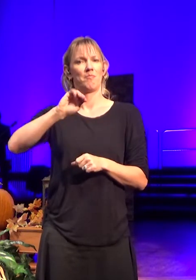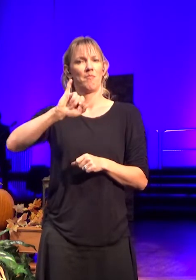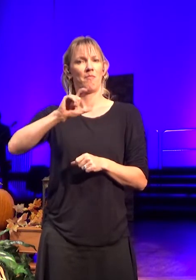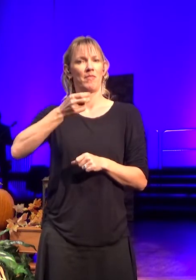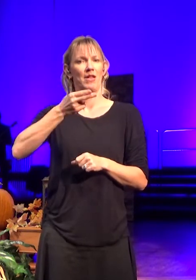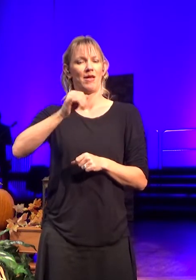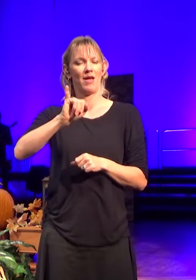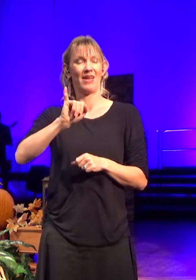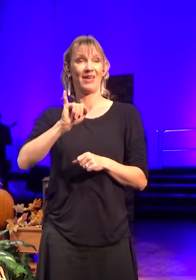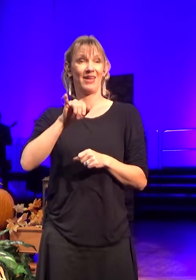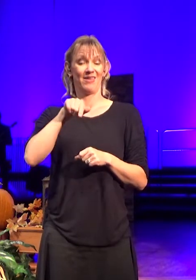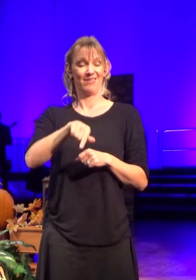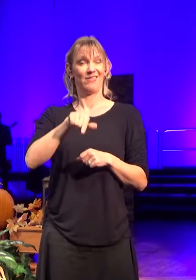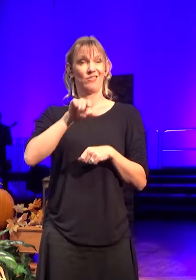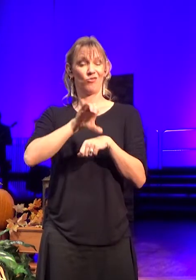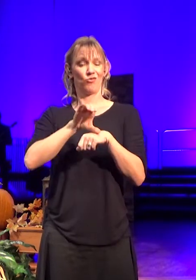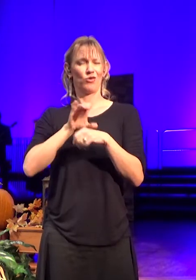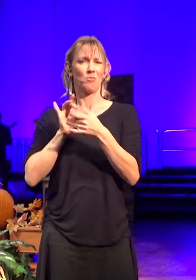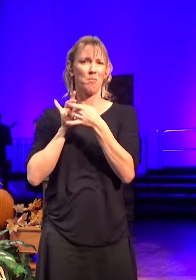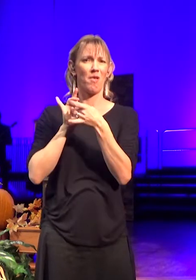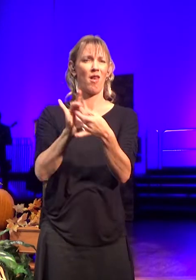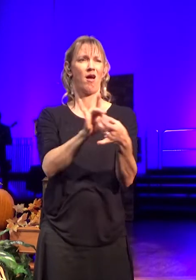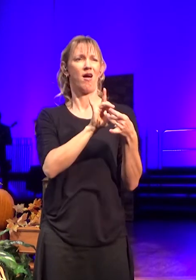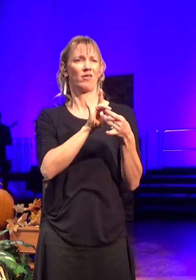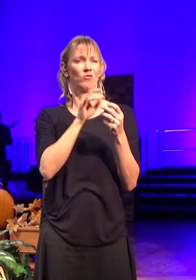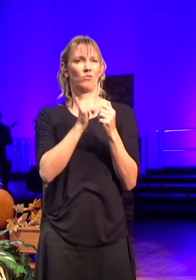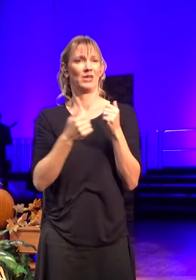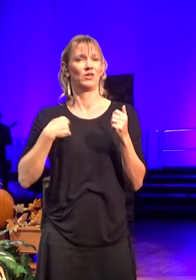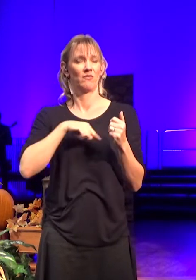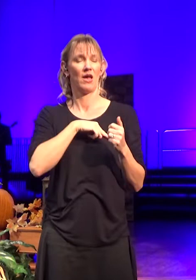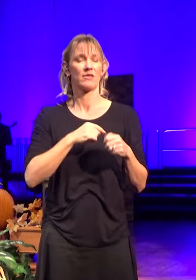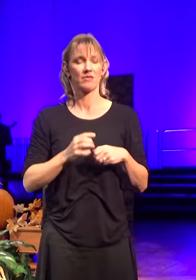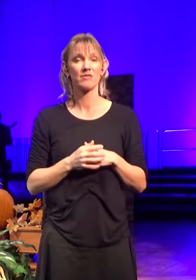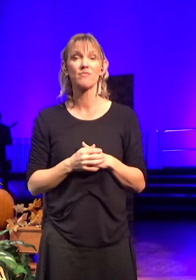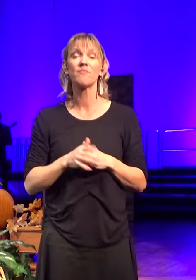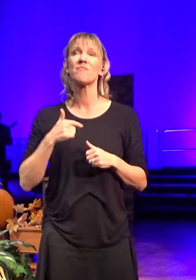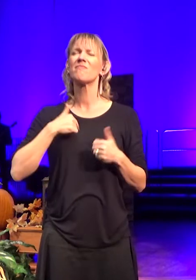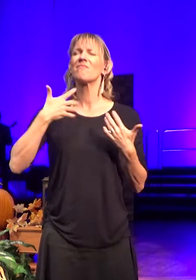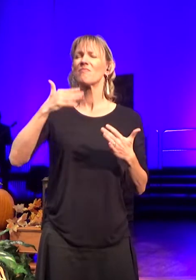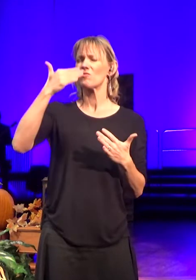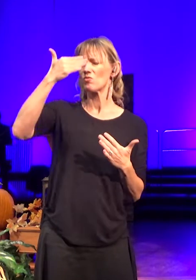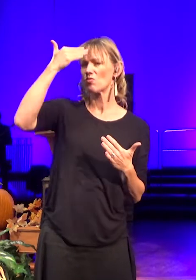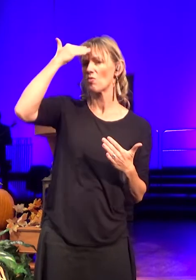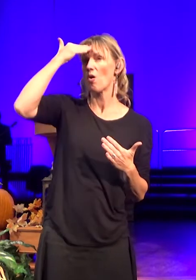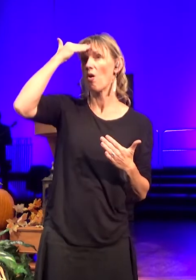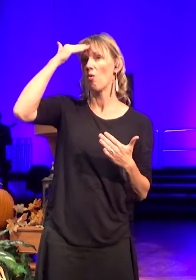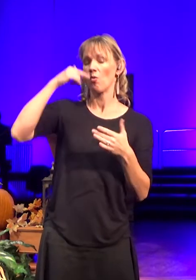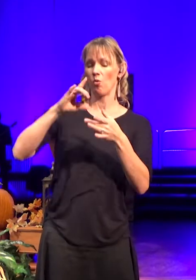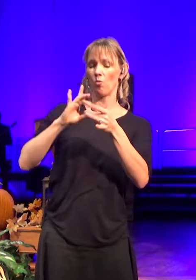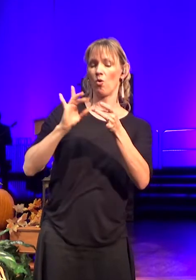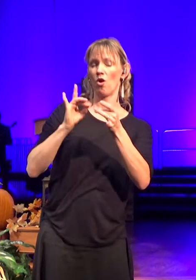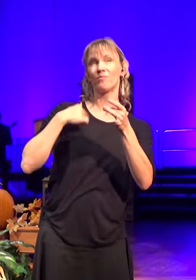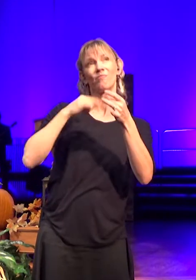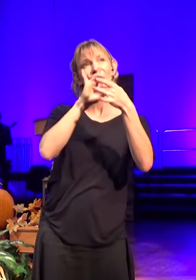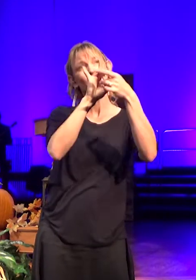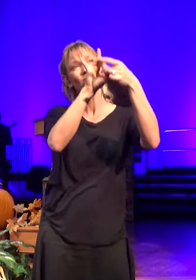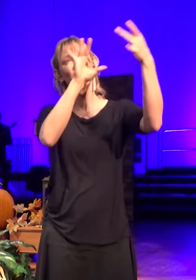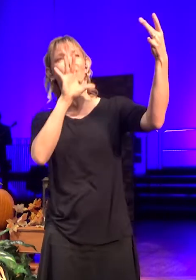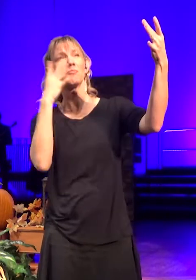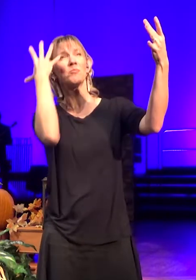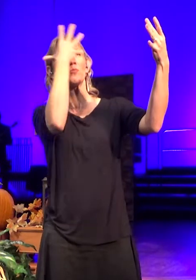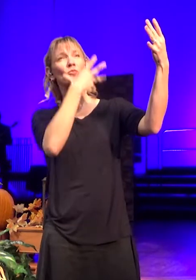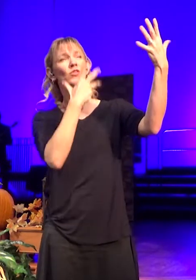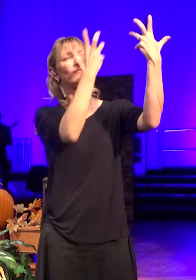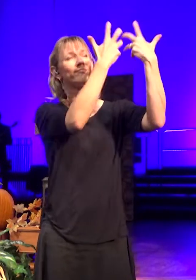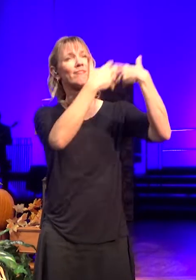Mile High. It belongs to each and every one of us. And so I know that as I release